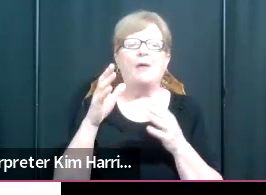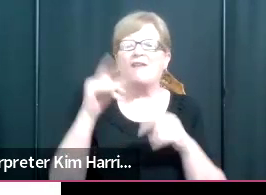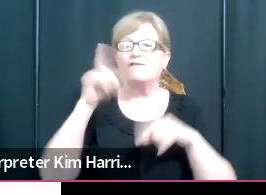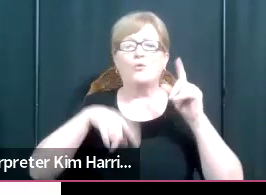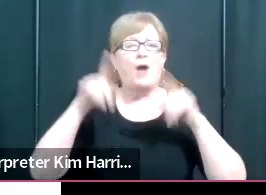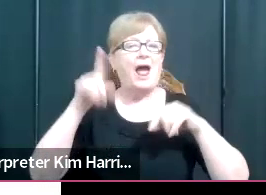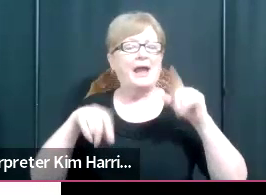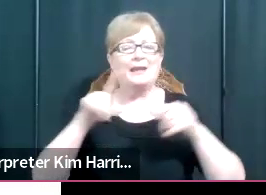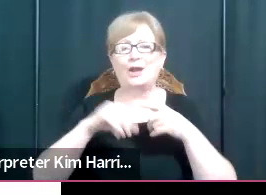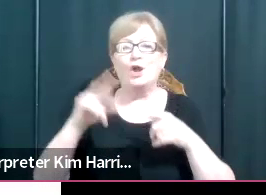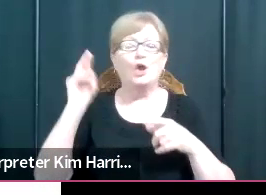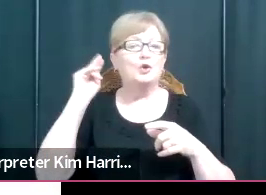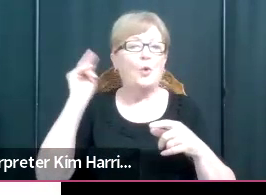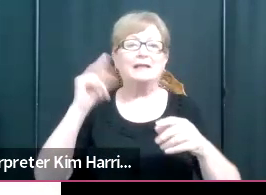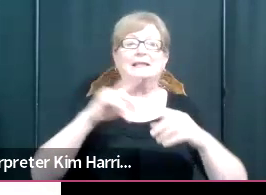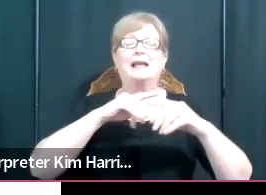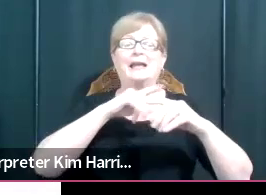variety of noise canceling headphones,